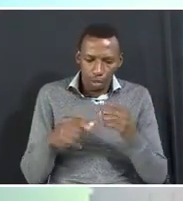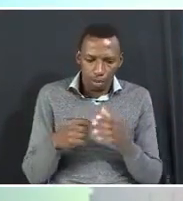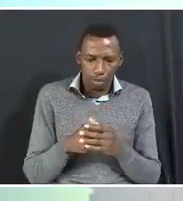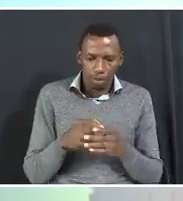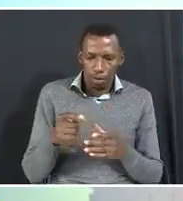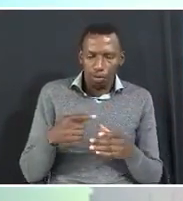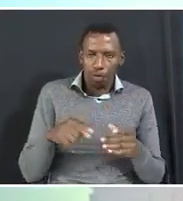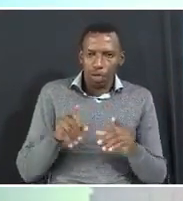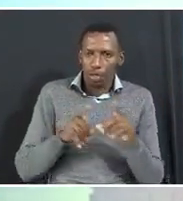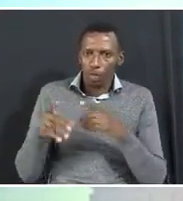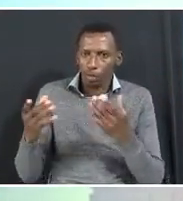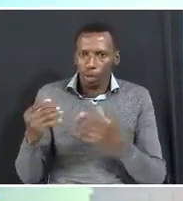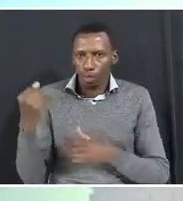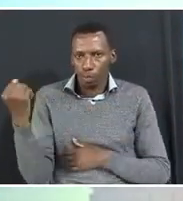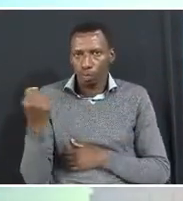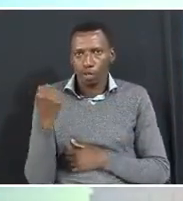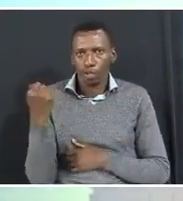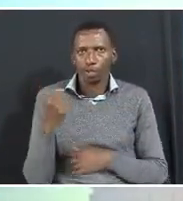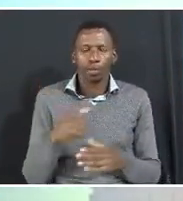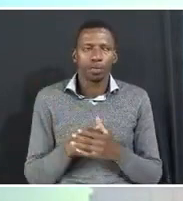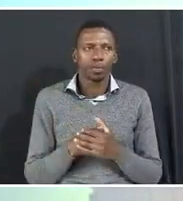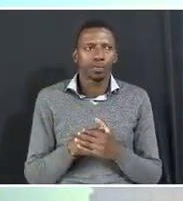in Mumias, and